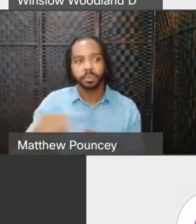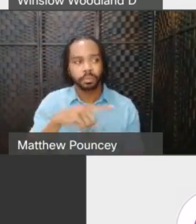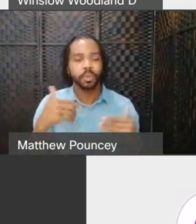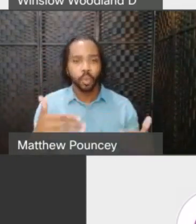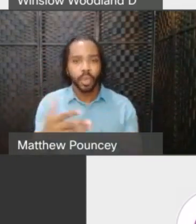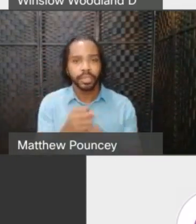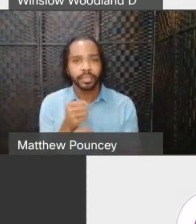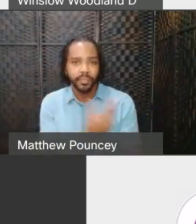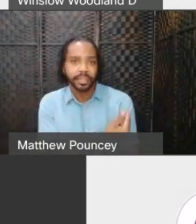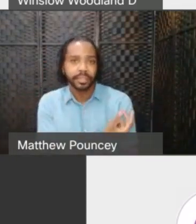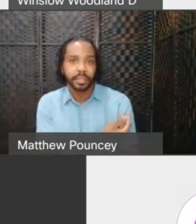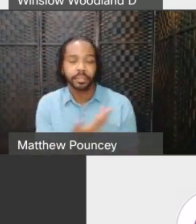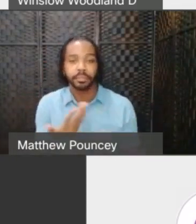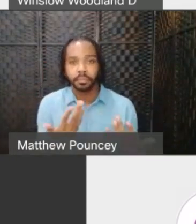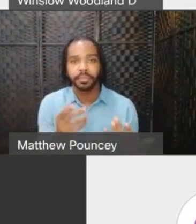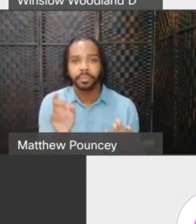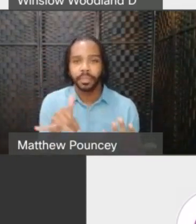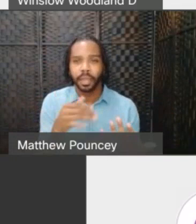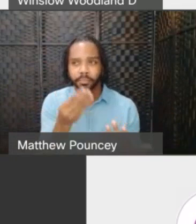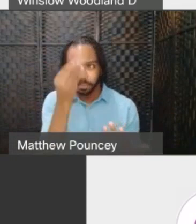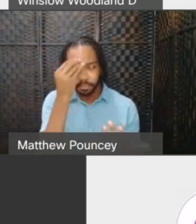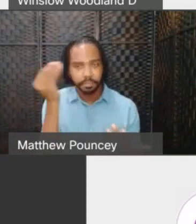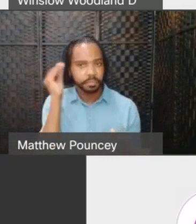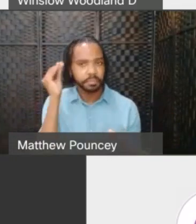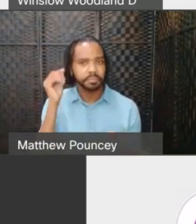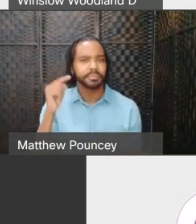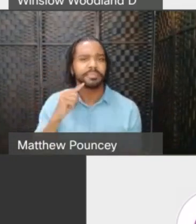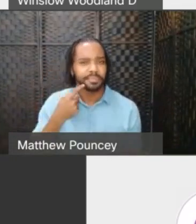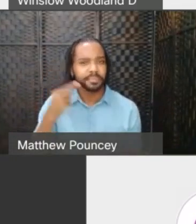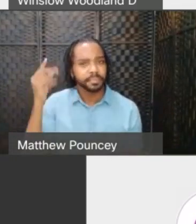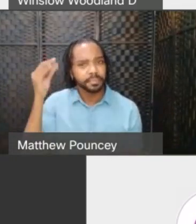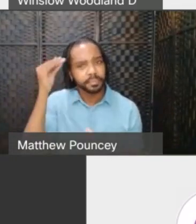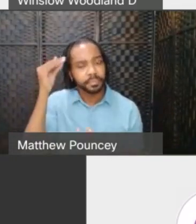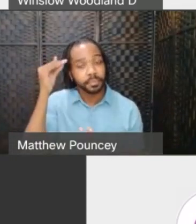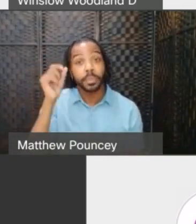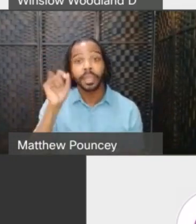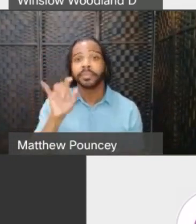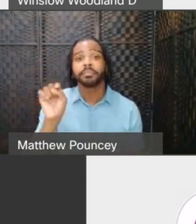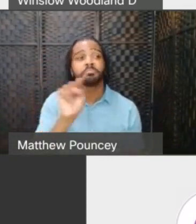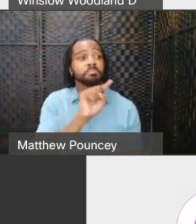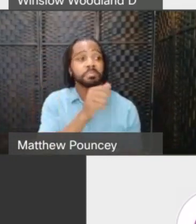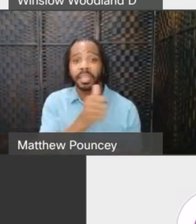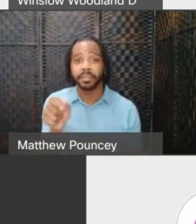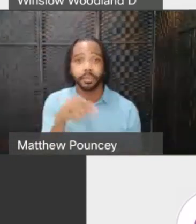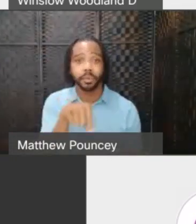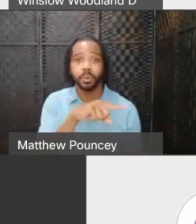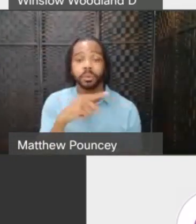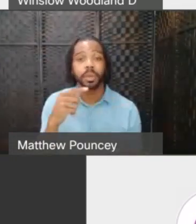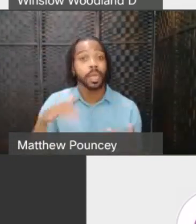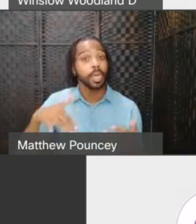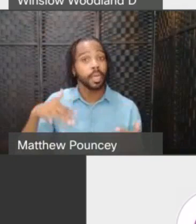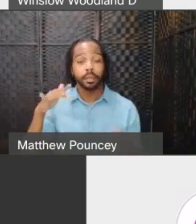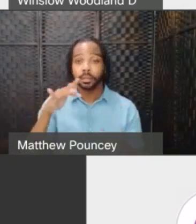vaccinated. So just take that into serious consideration. And if anyone has not gone into our